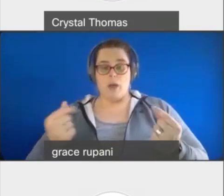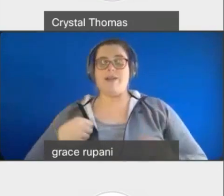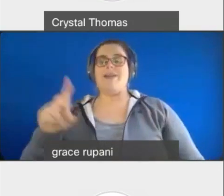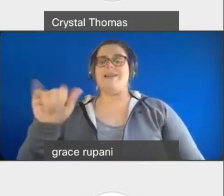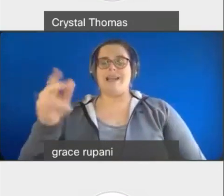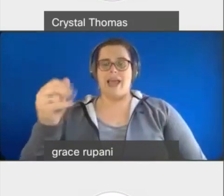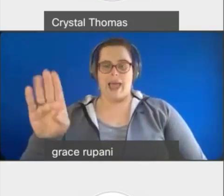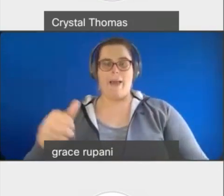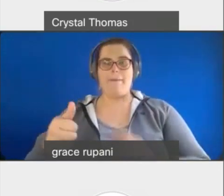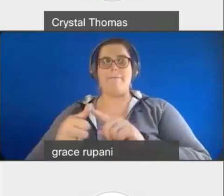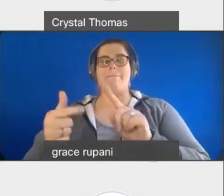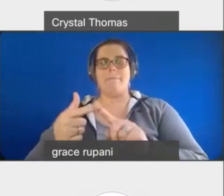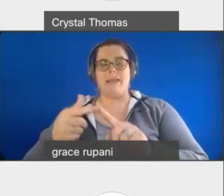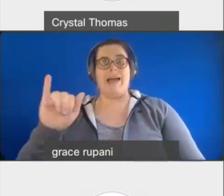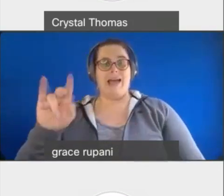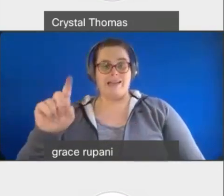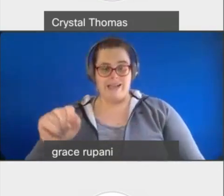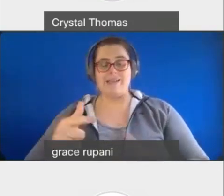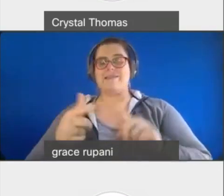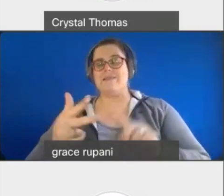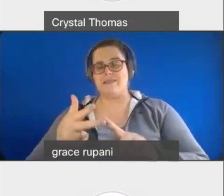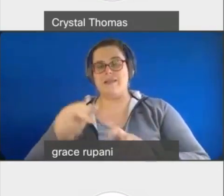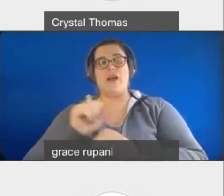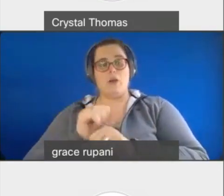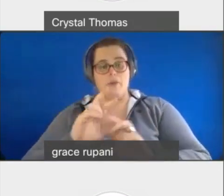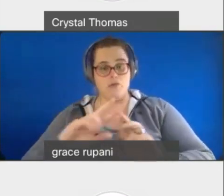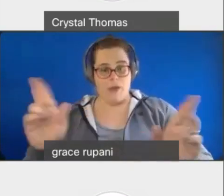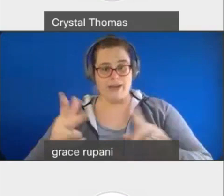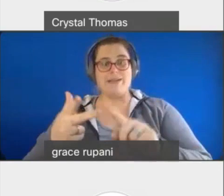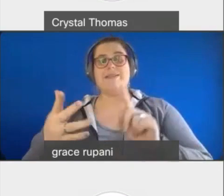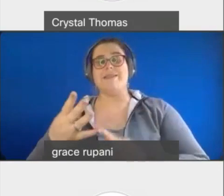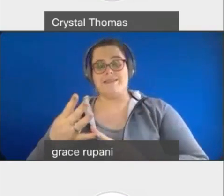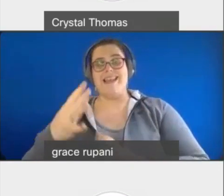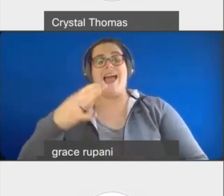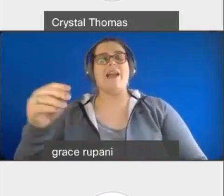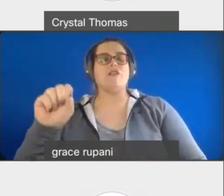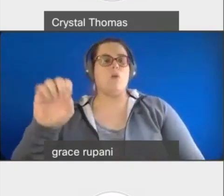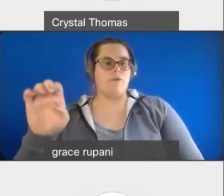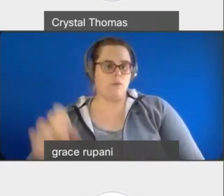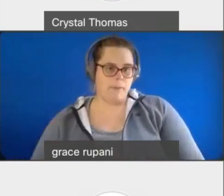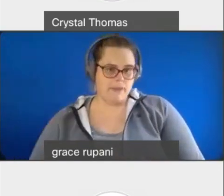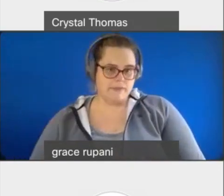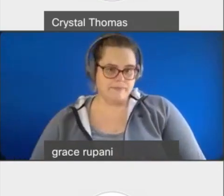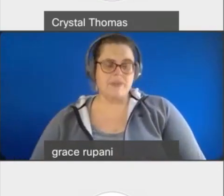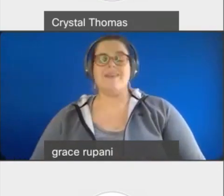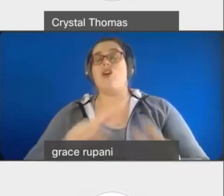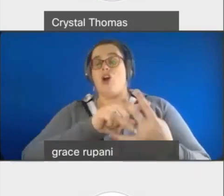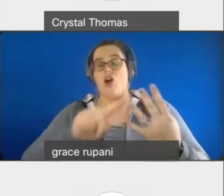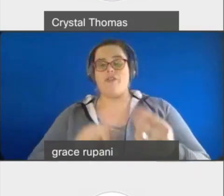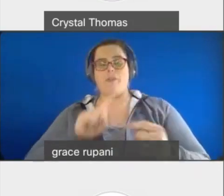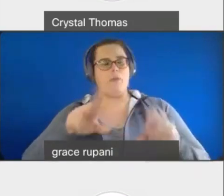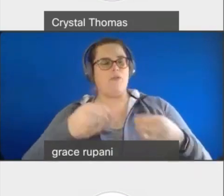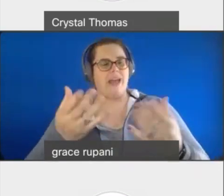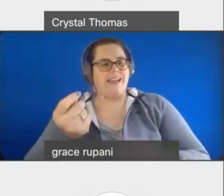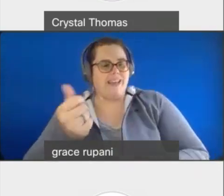IDS, employment readiness, and supported employment. And all of these services are being provided a little differently. So